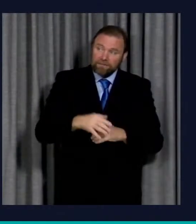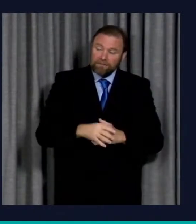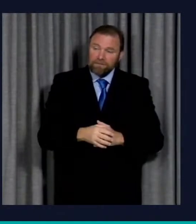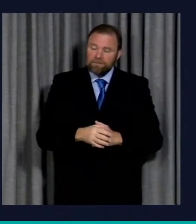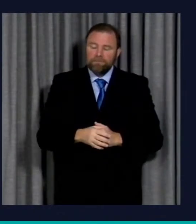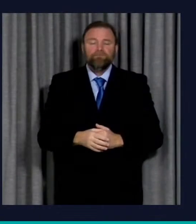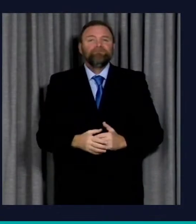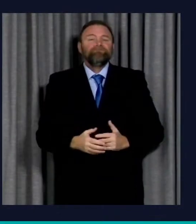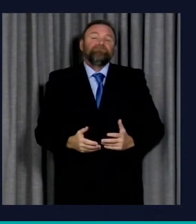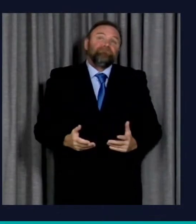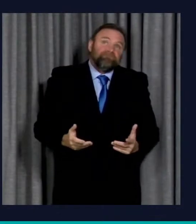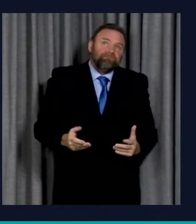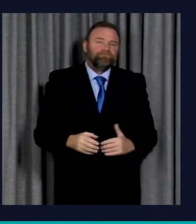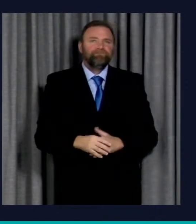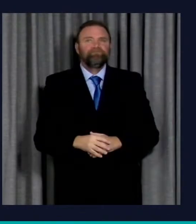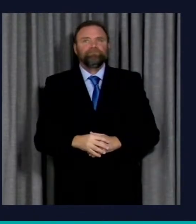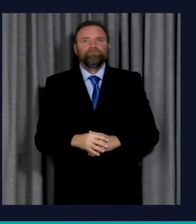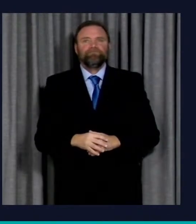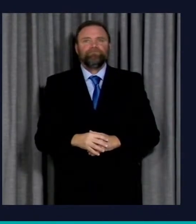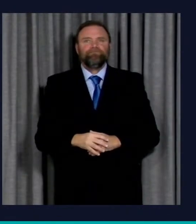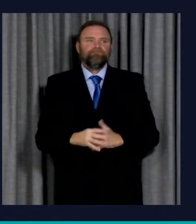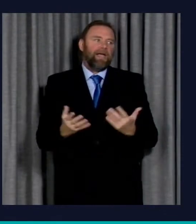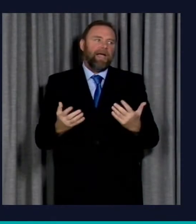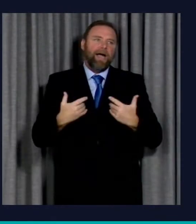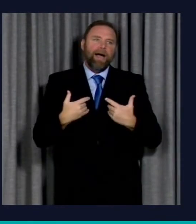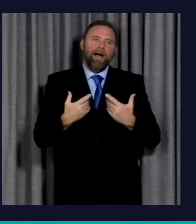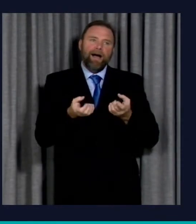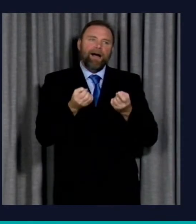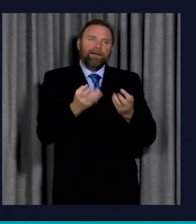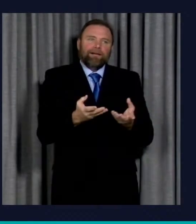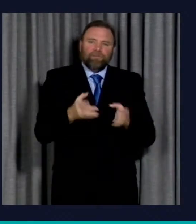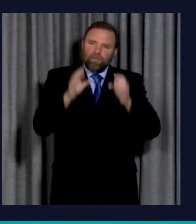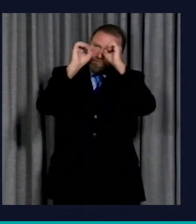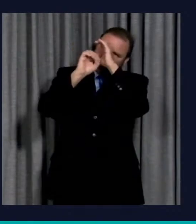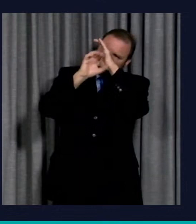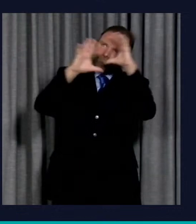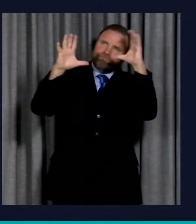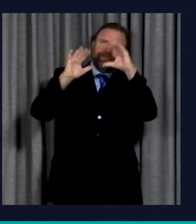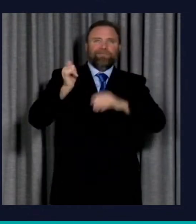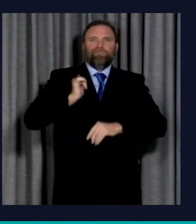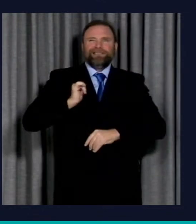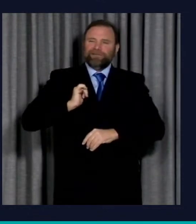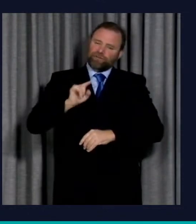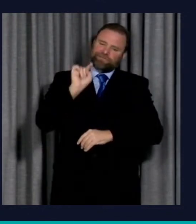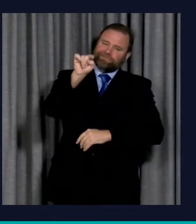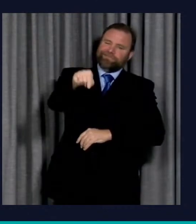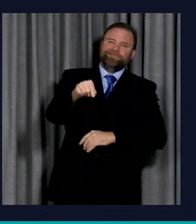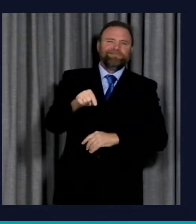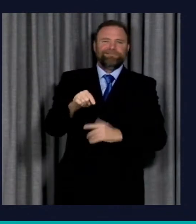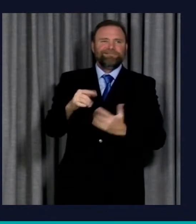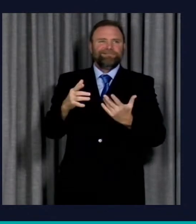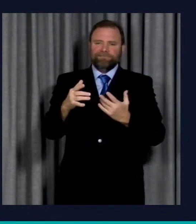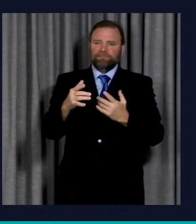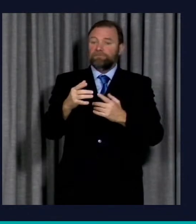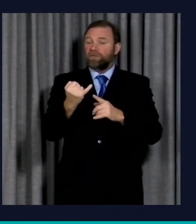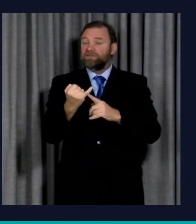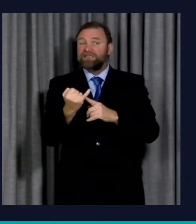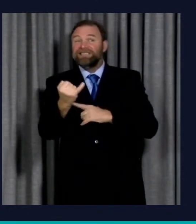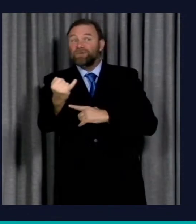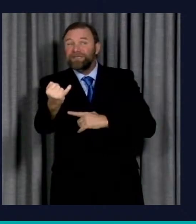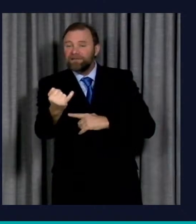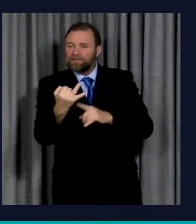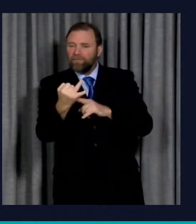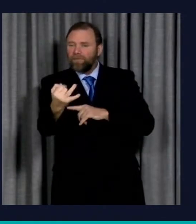really can't give you a prediction of what will happen in what would be 6 weeks